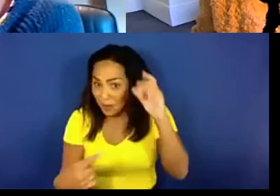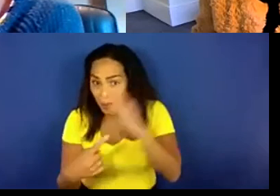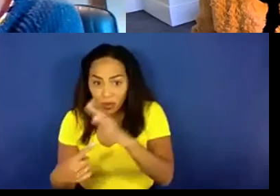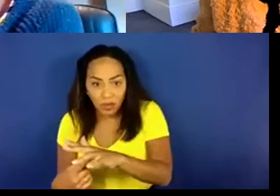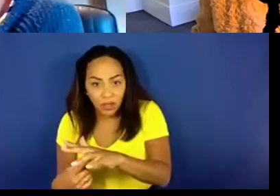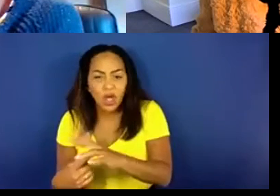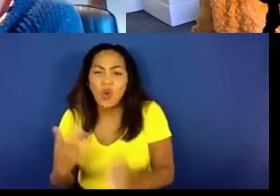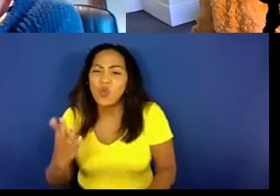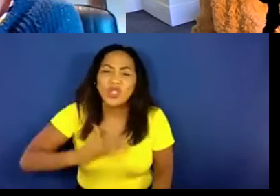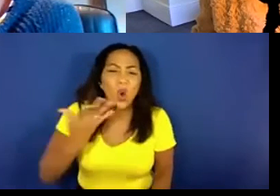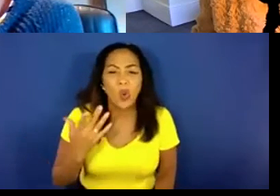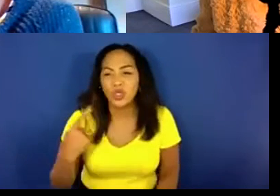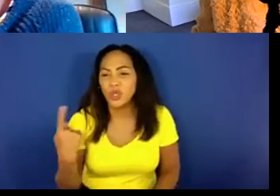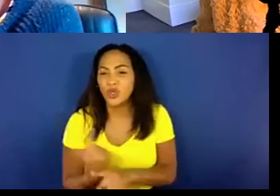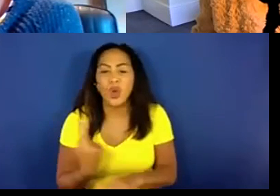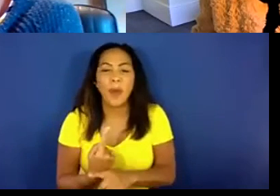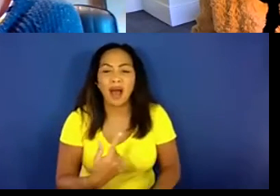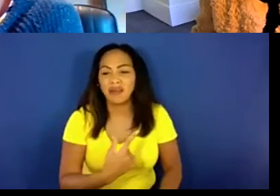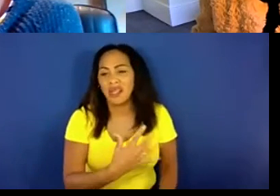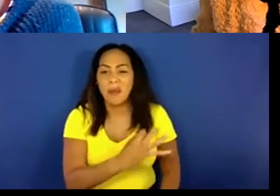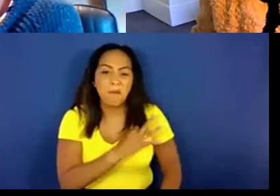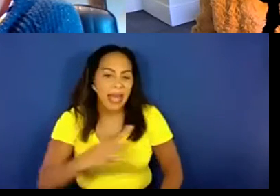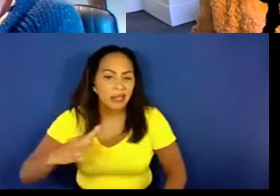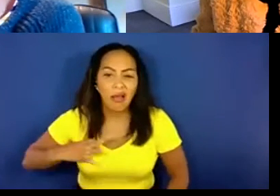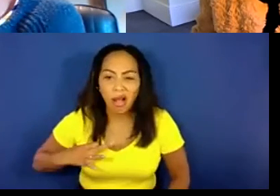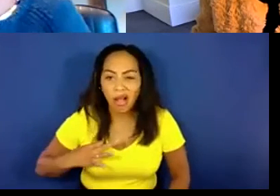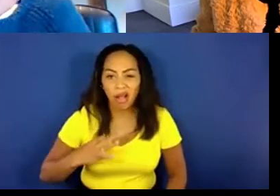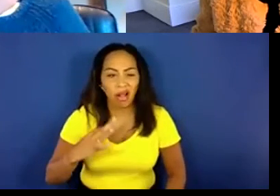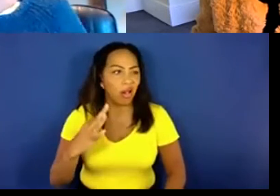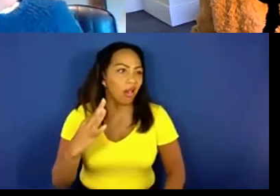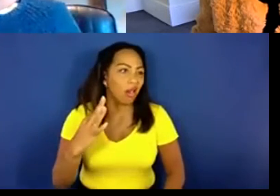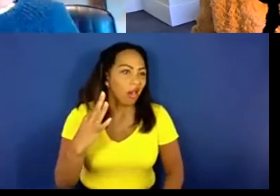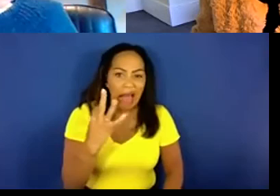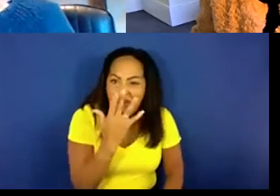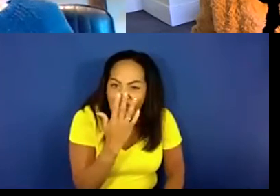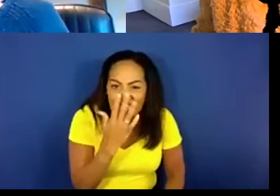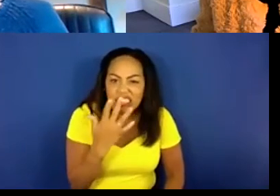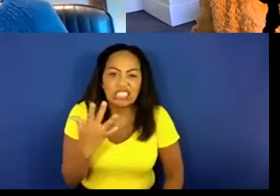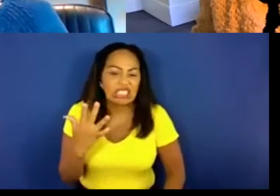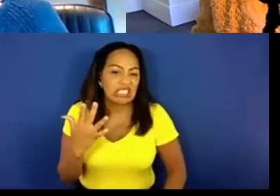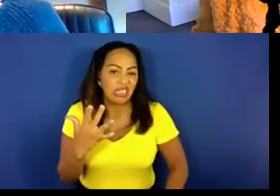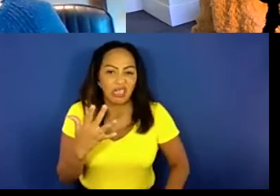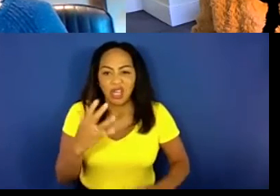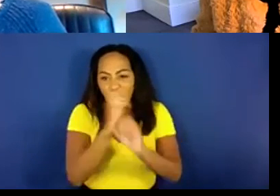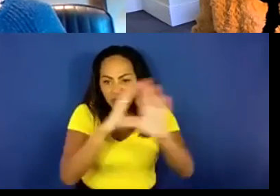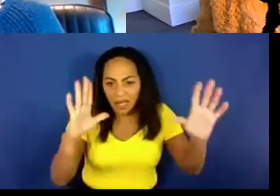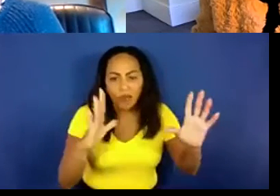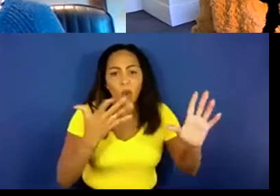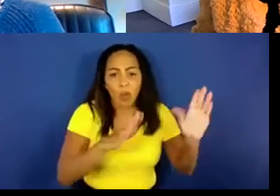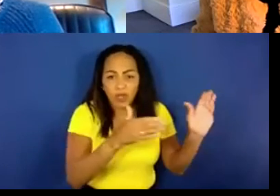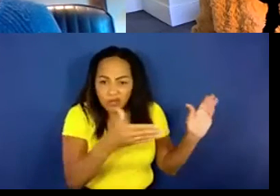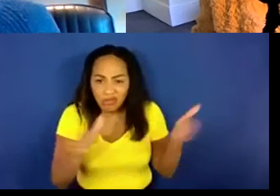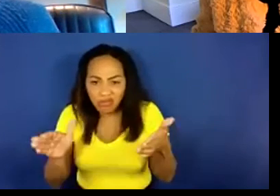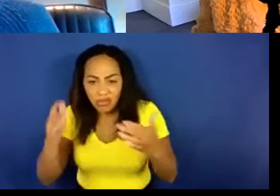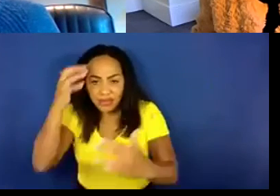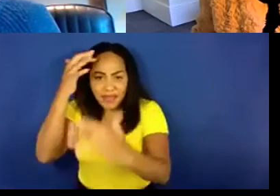from the medical model of age and aging towards the social empowerment model. And I